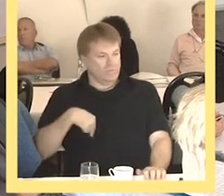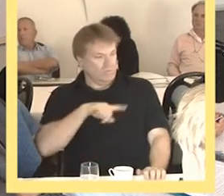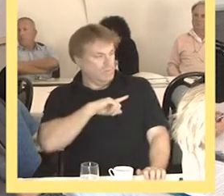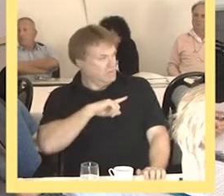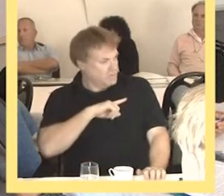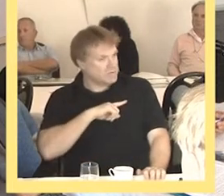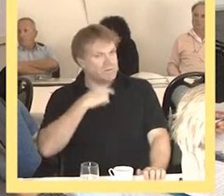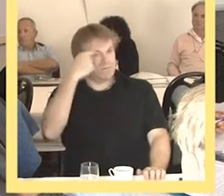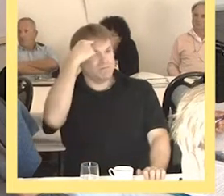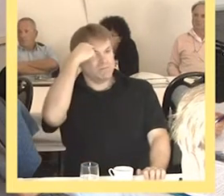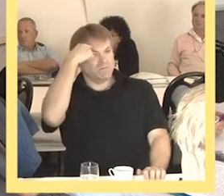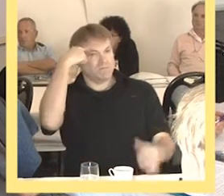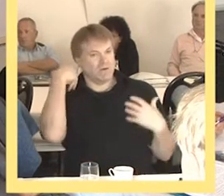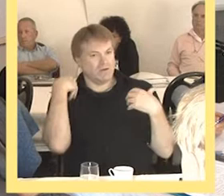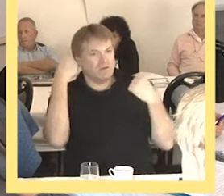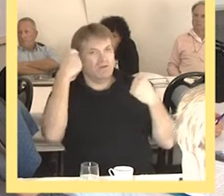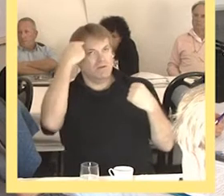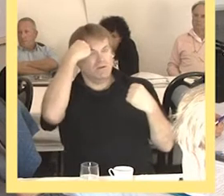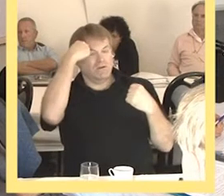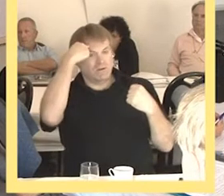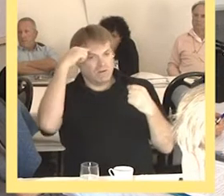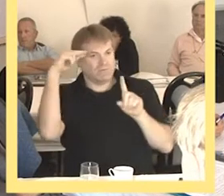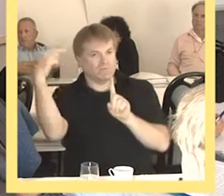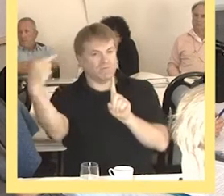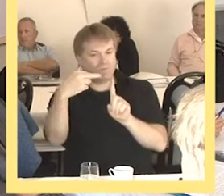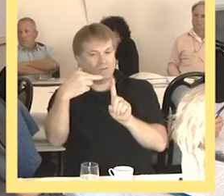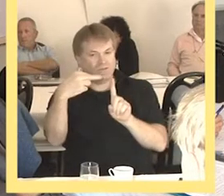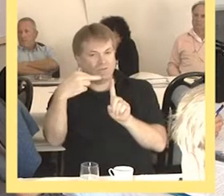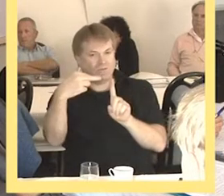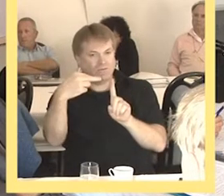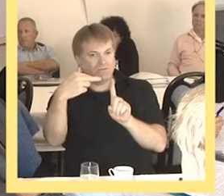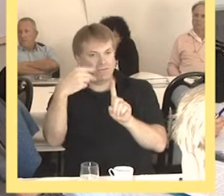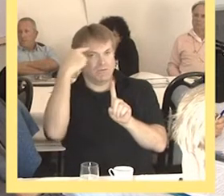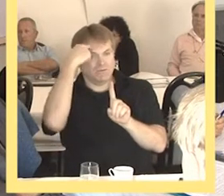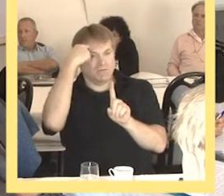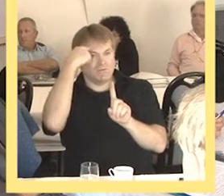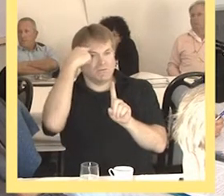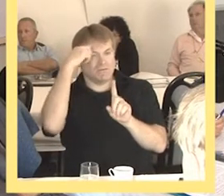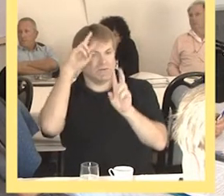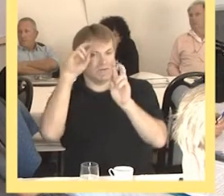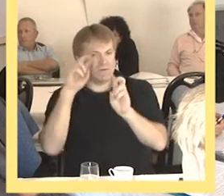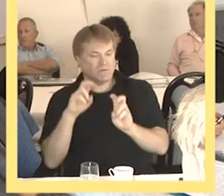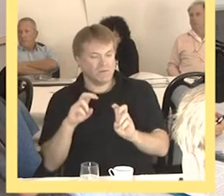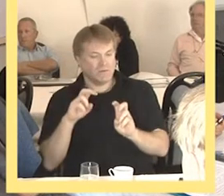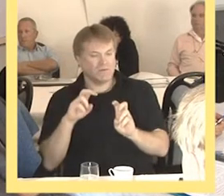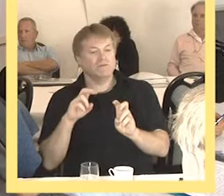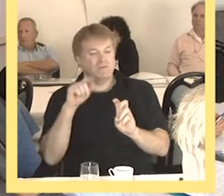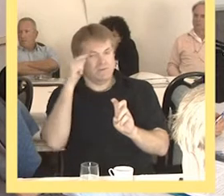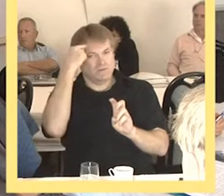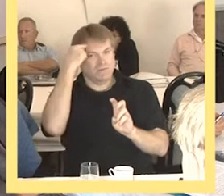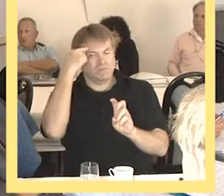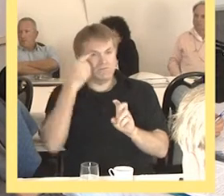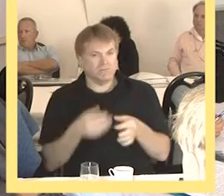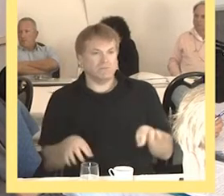and I think we should always bring that out, that we